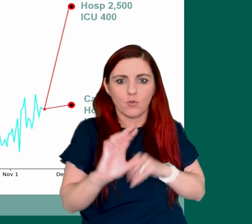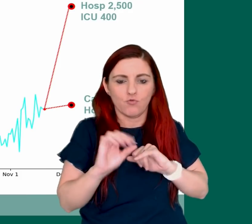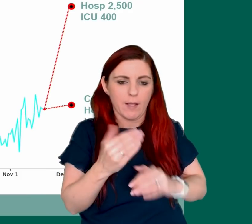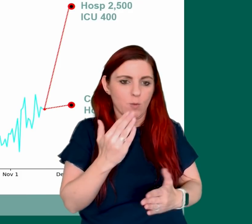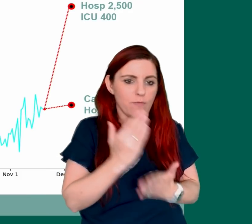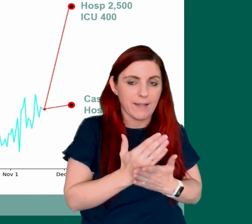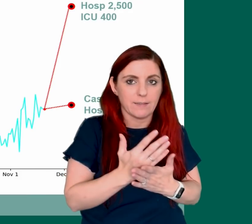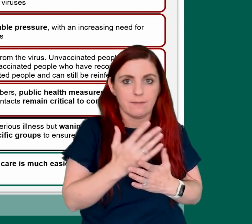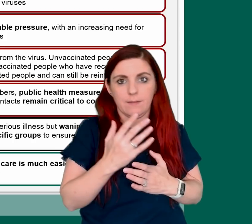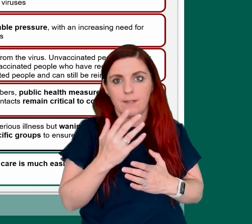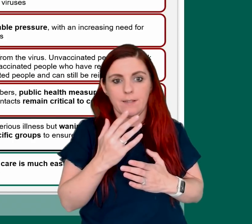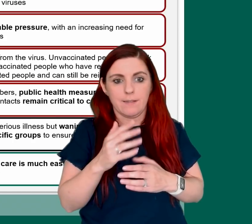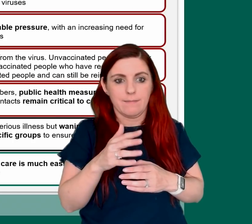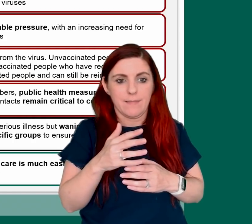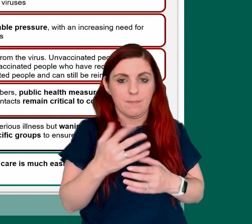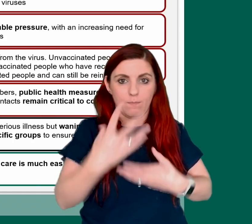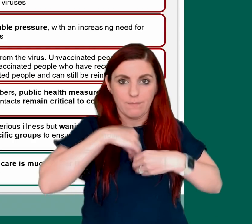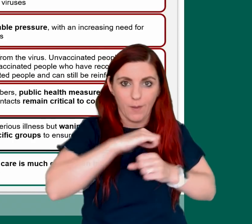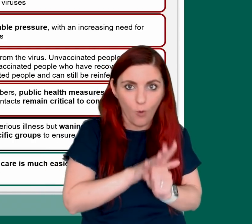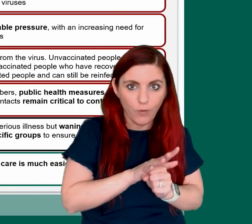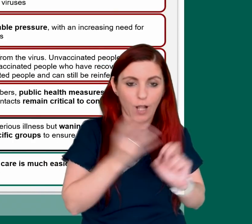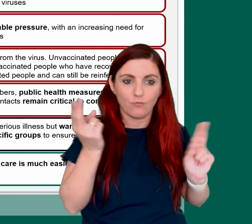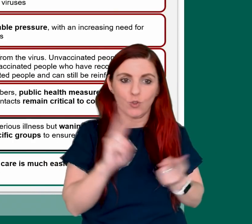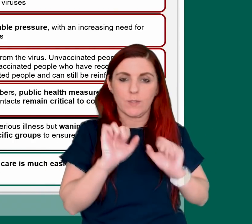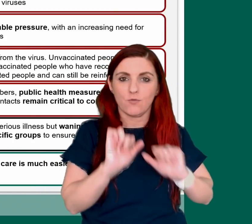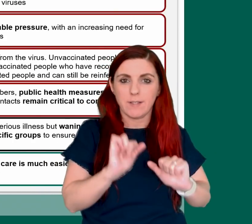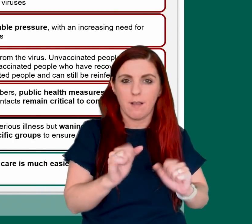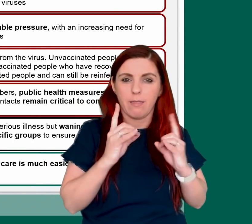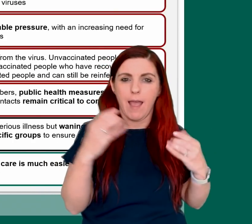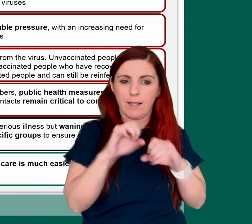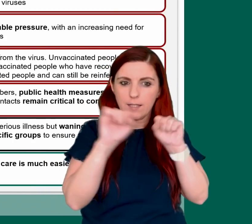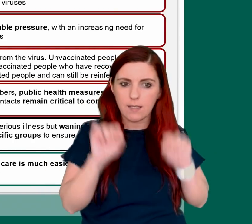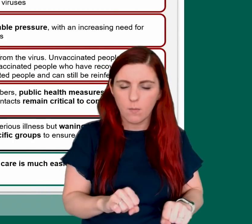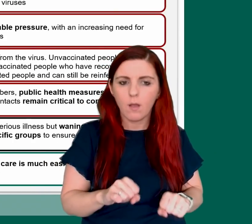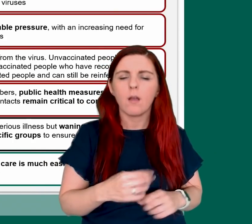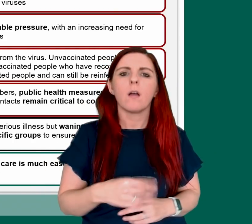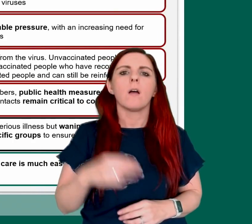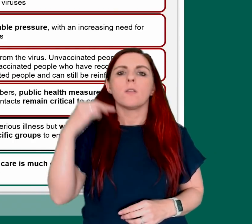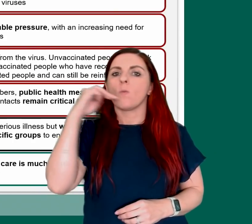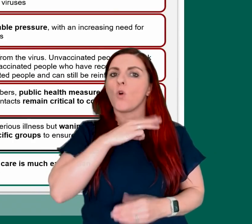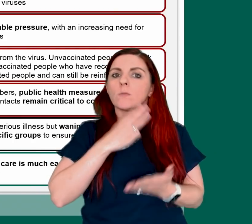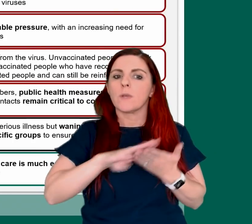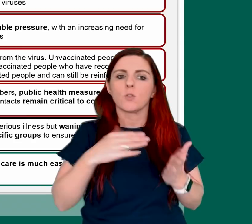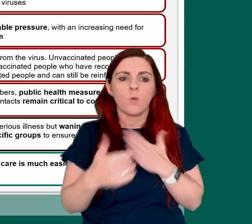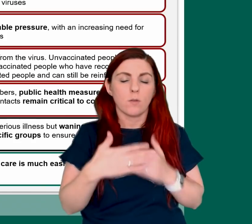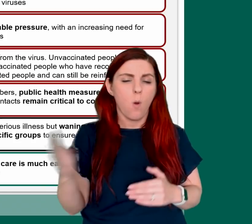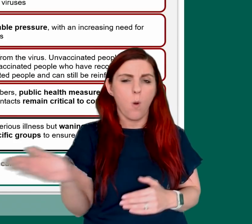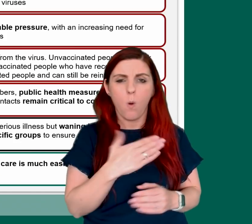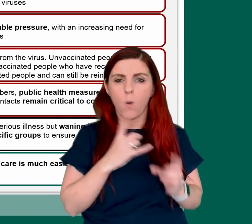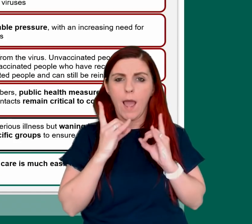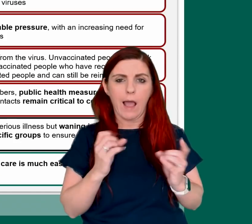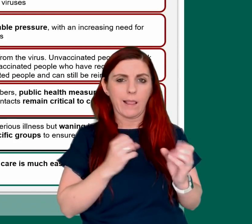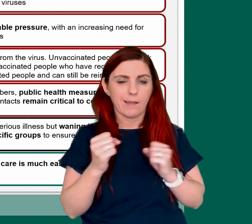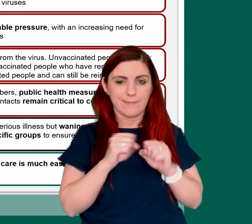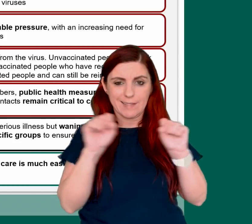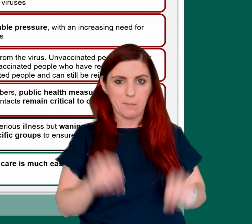and relieve our healthcare system. So finally, the key messages: our whole healthcare system is significantly stretched due to the number of cases